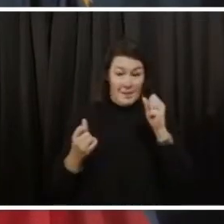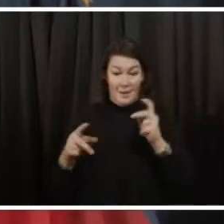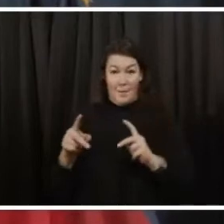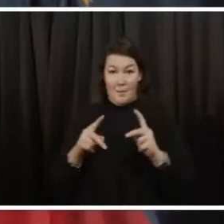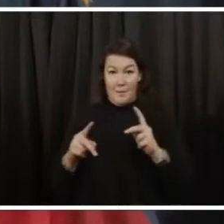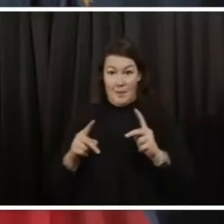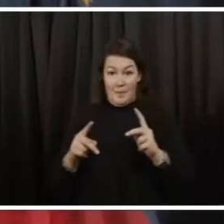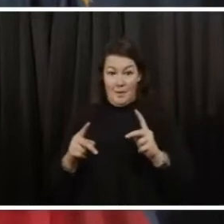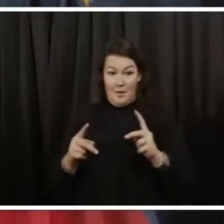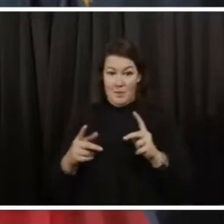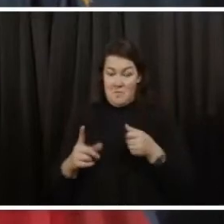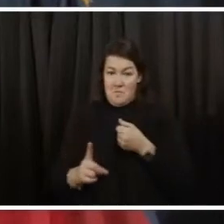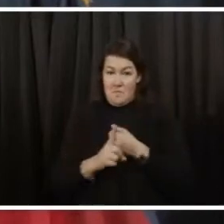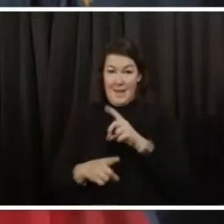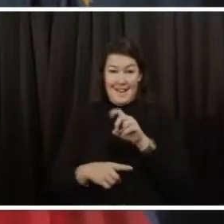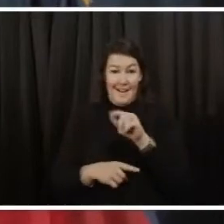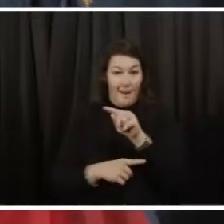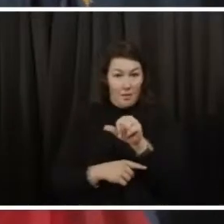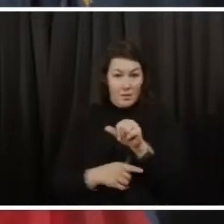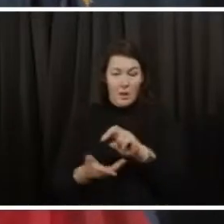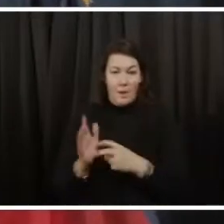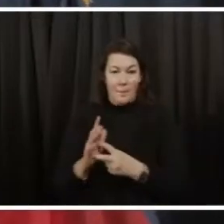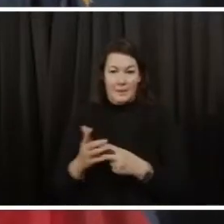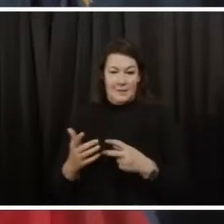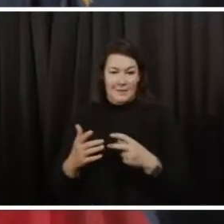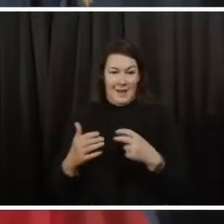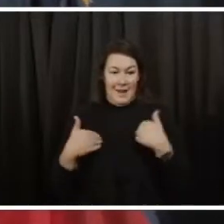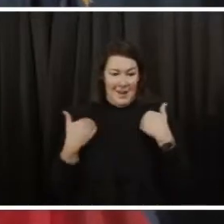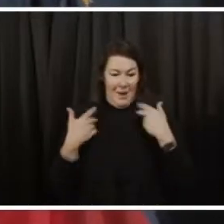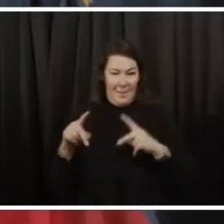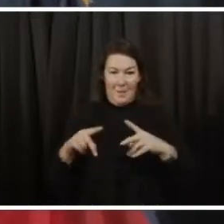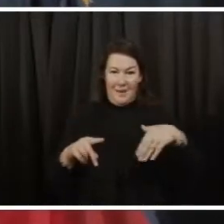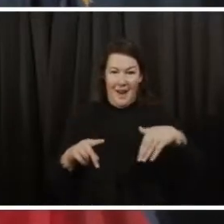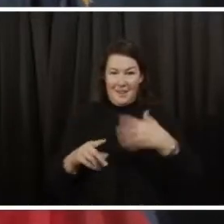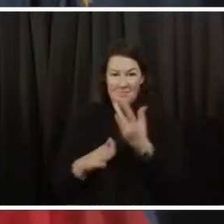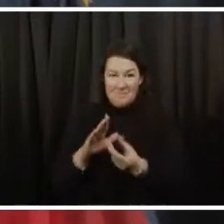the Delta wave who's been fully vaccinated. We still do. It still can be fatal